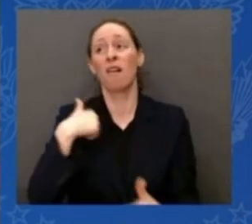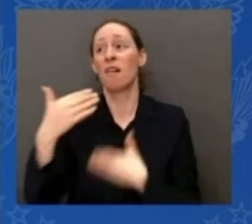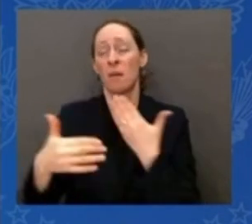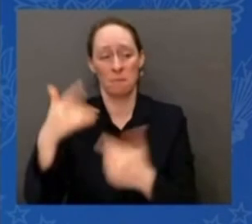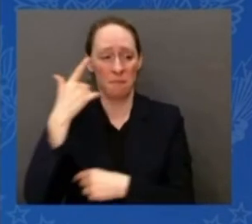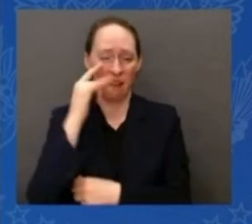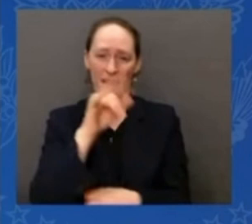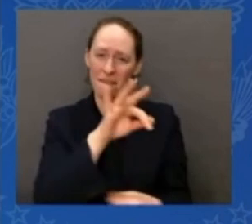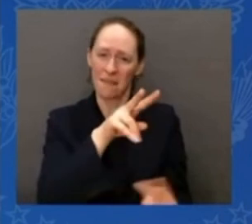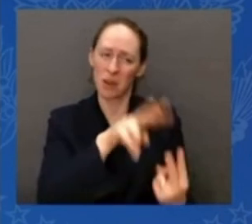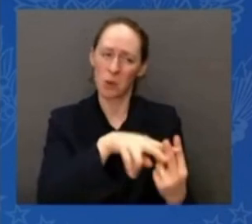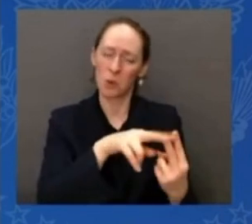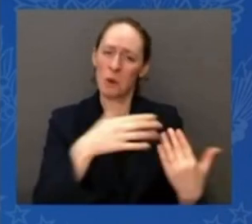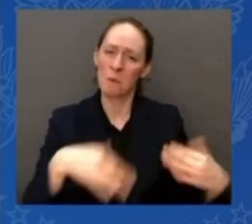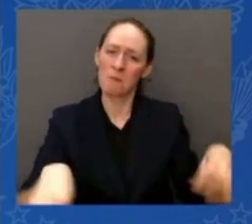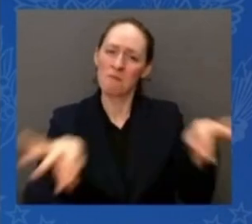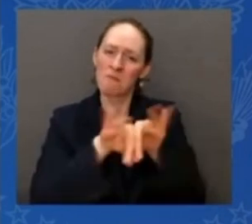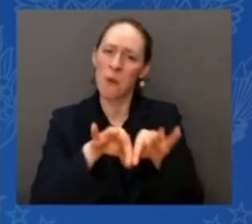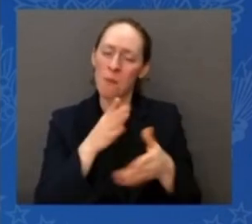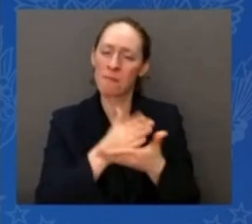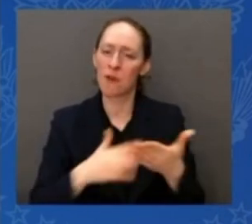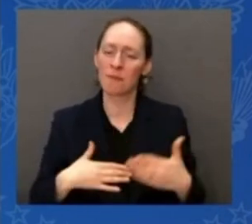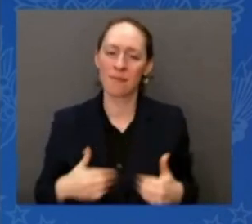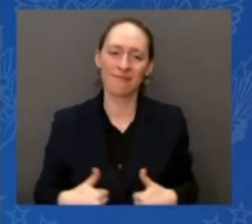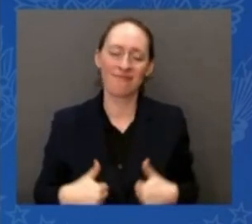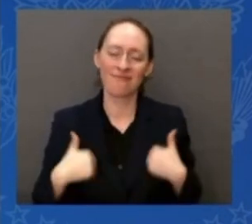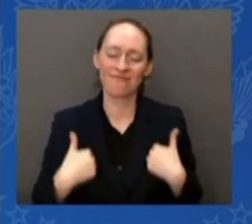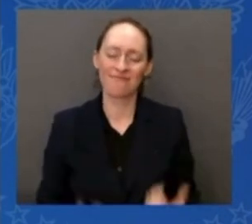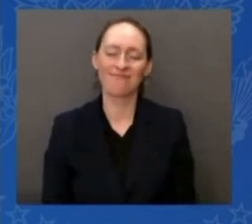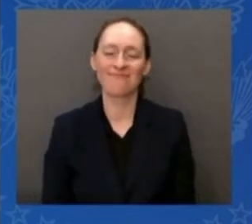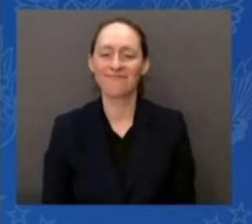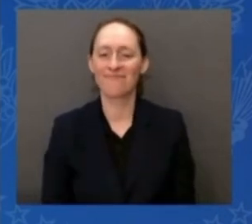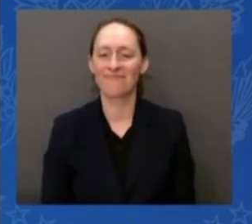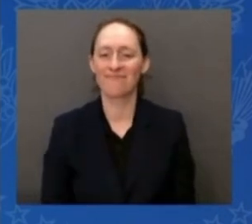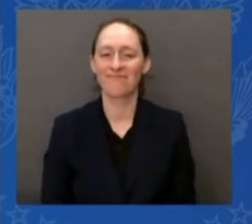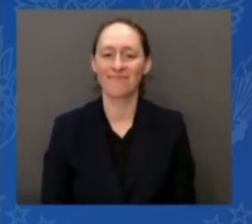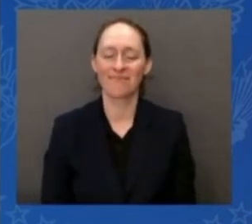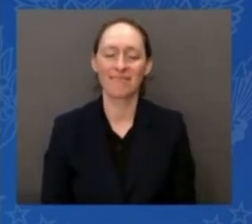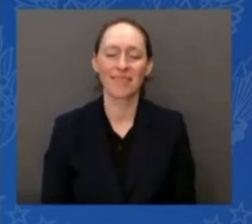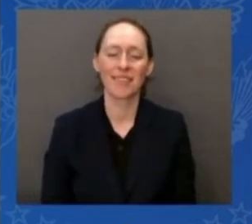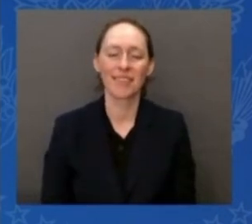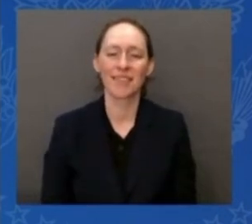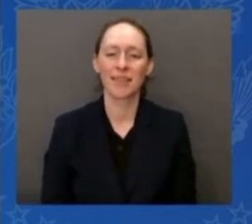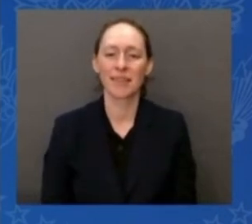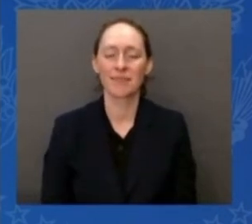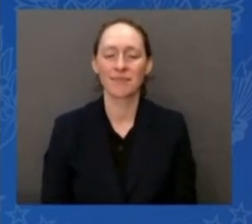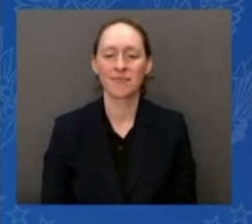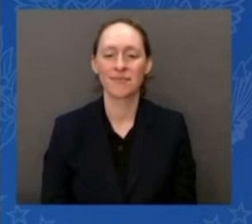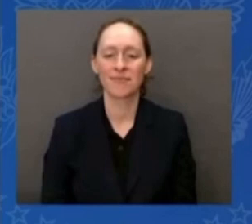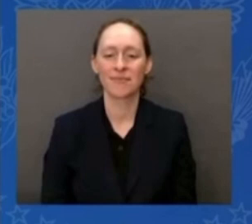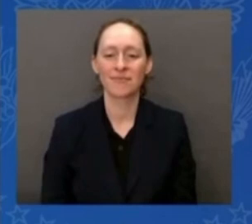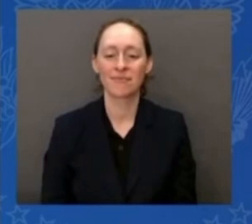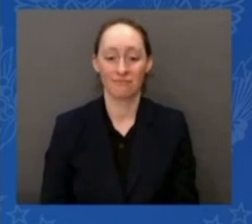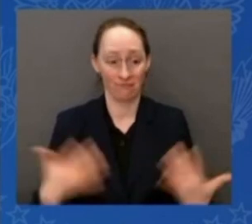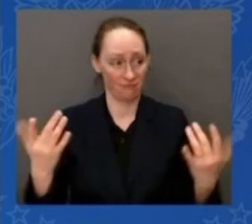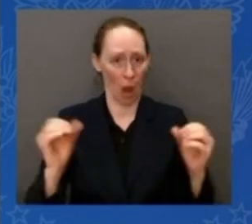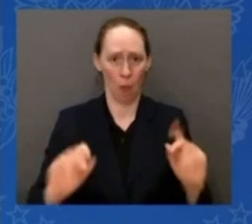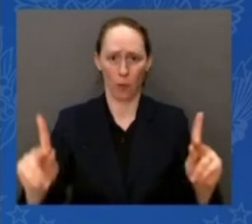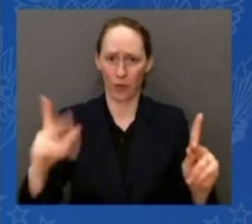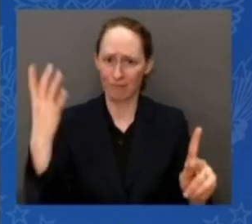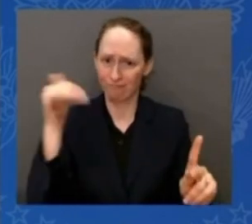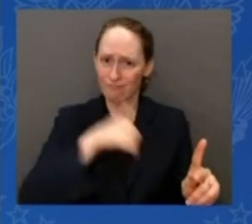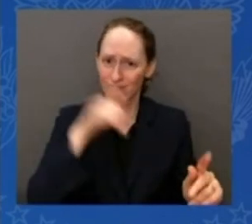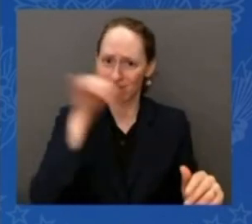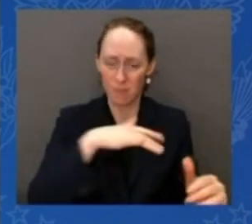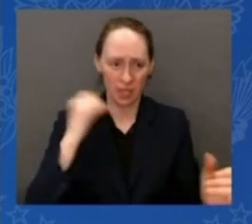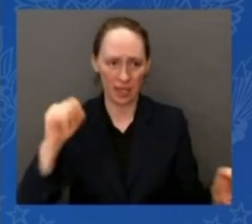We have an extraordinary opportunity to build an economy where no one feels invisible, where every individual and community